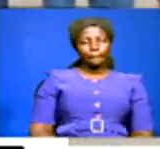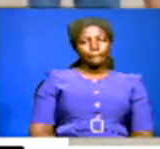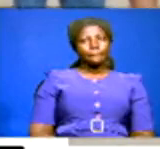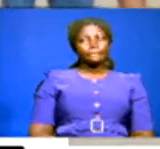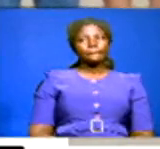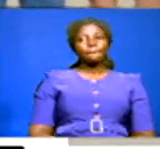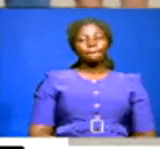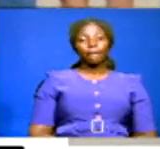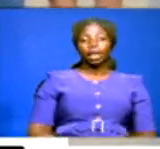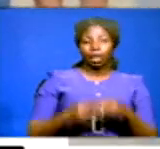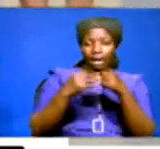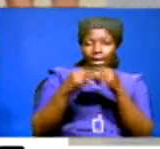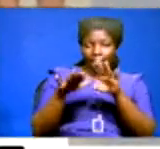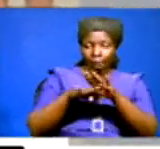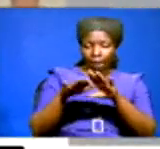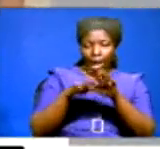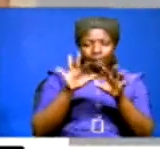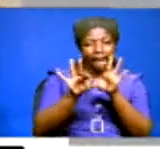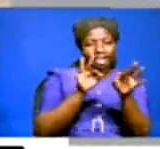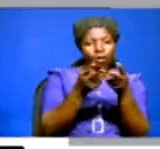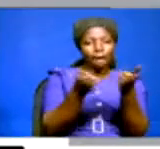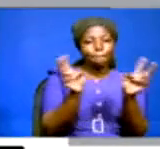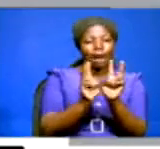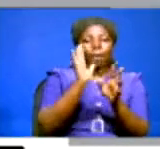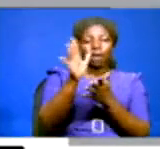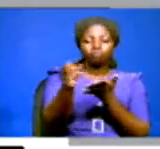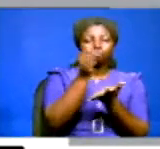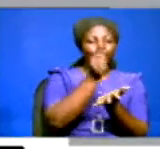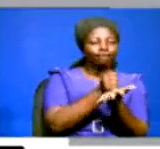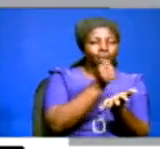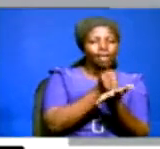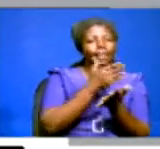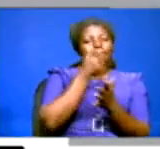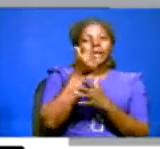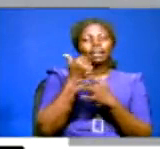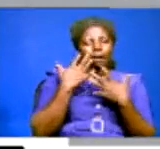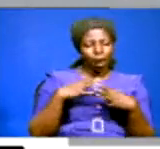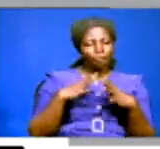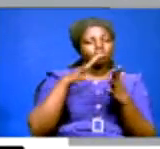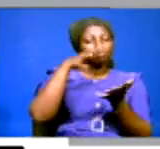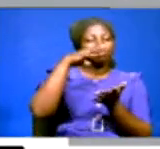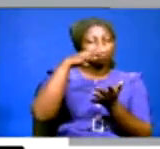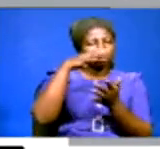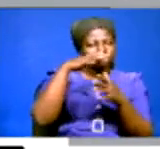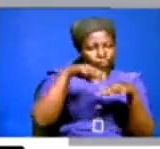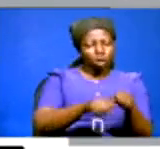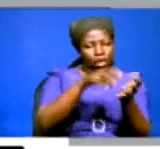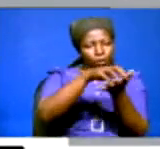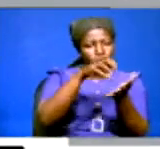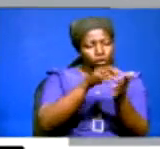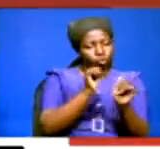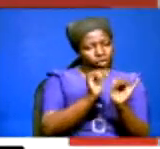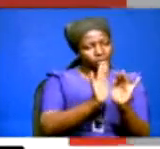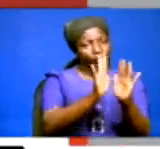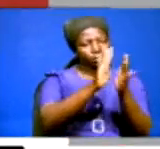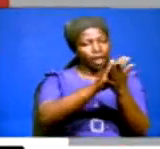The 8-member selection panel will recruit suitable nominees to fill the position left vacant by Priscilla Nyokabi,